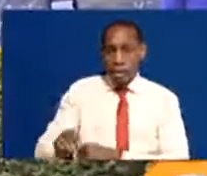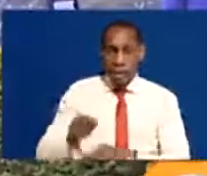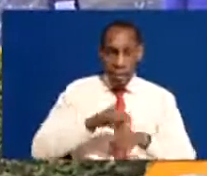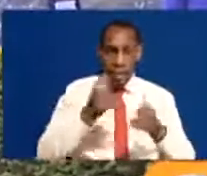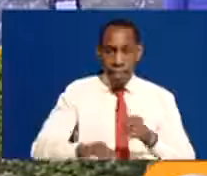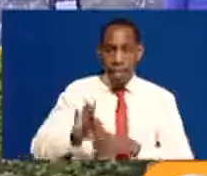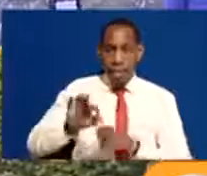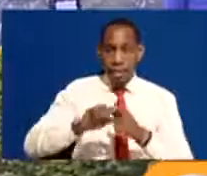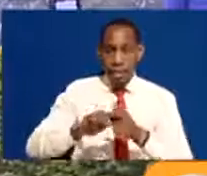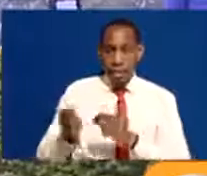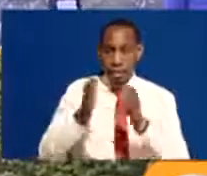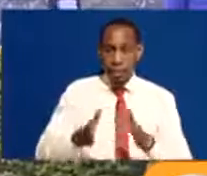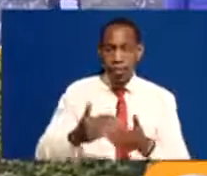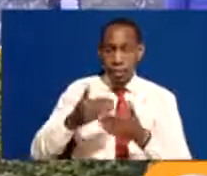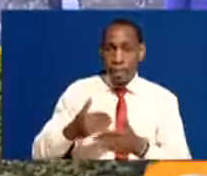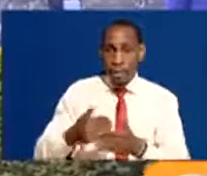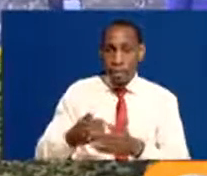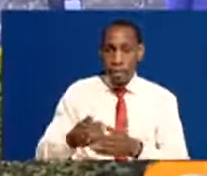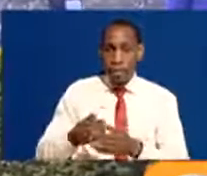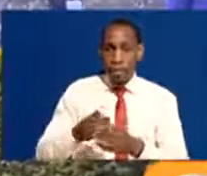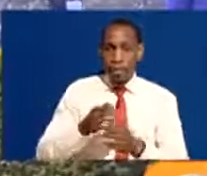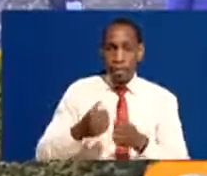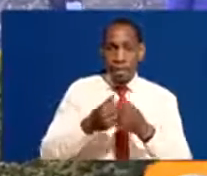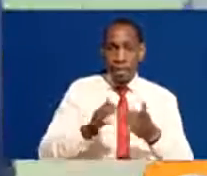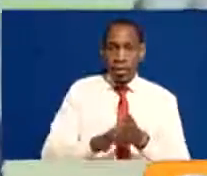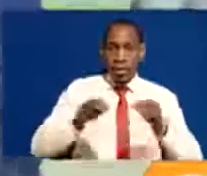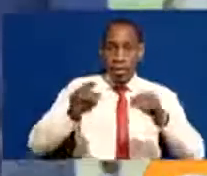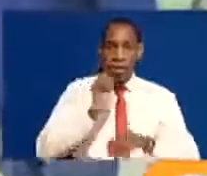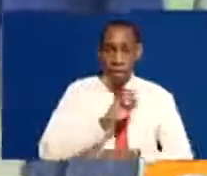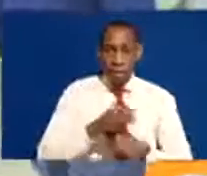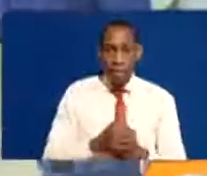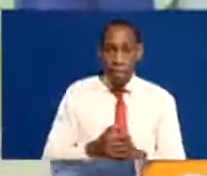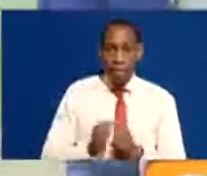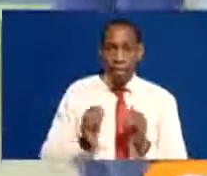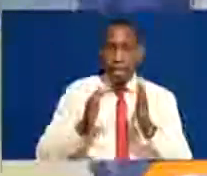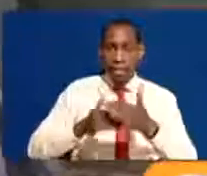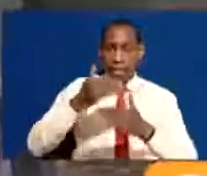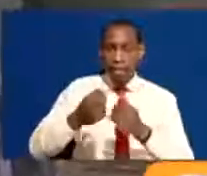far, 36 players from previous events have qualified for the finals tournament. The event